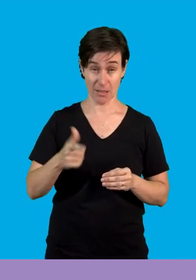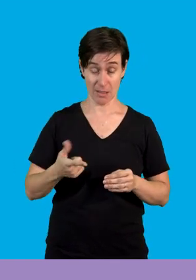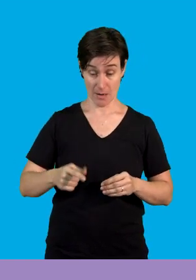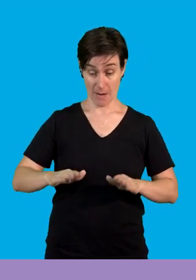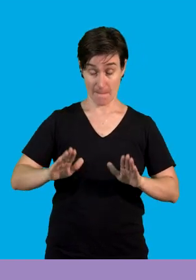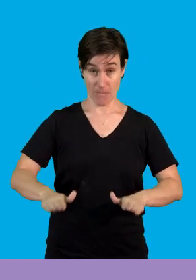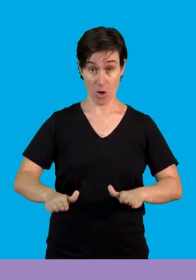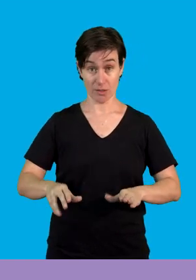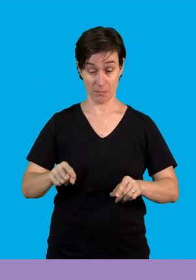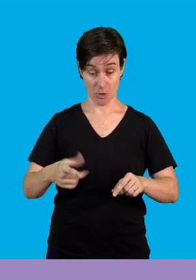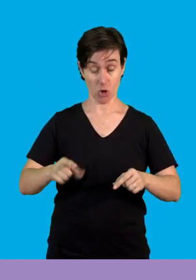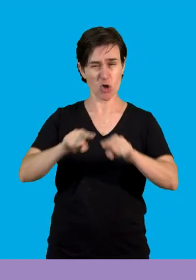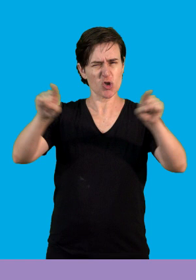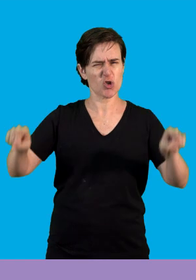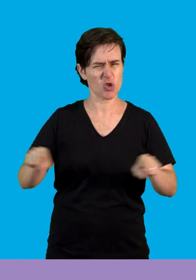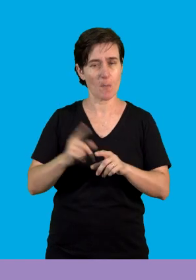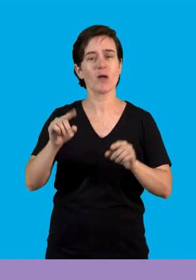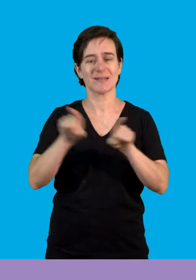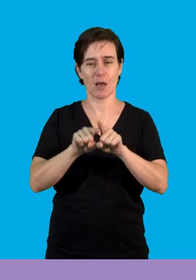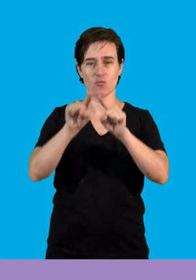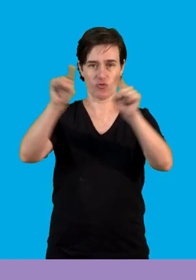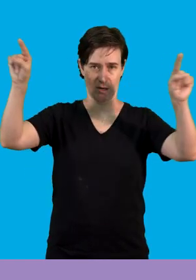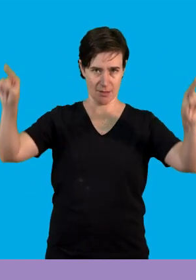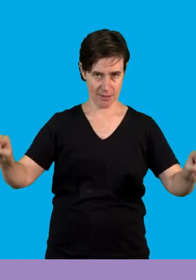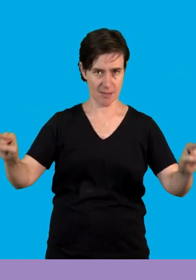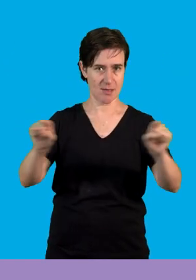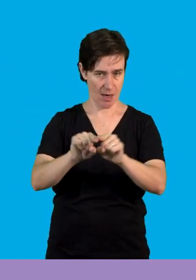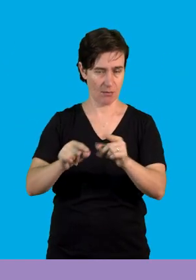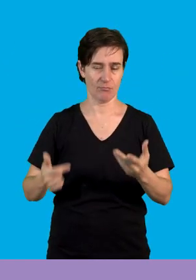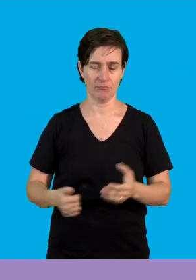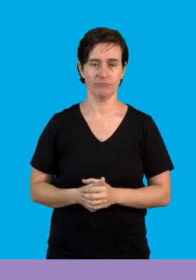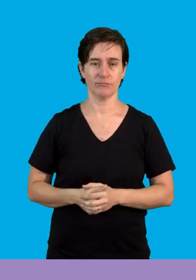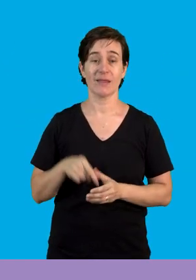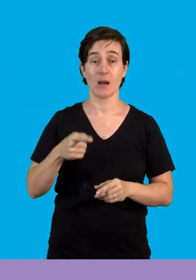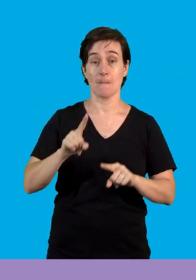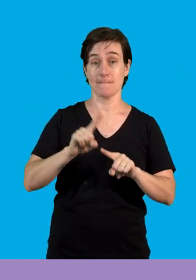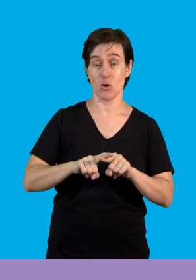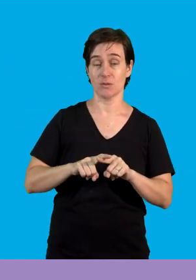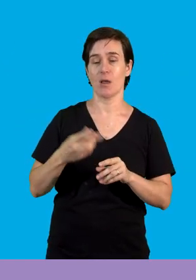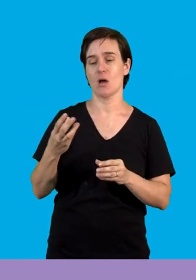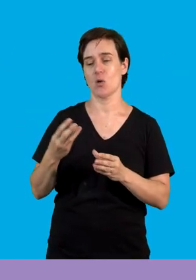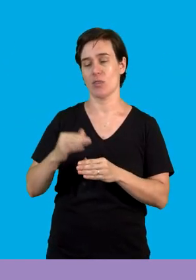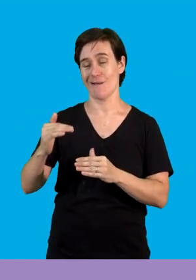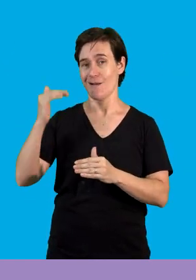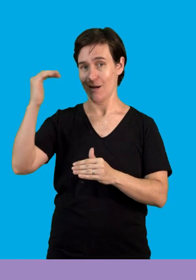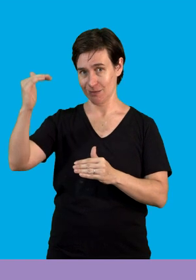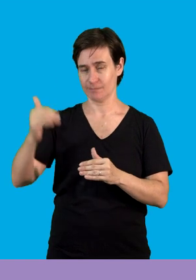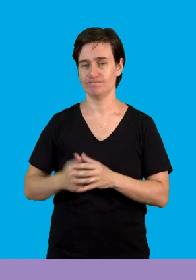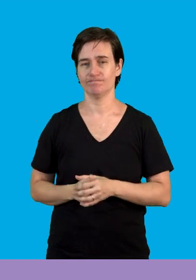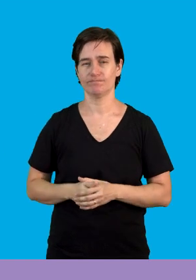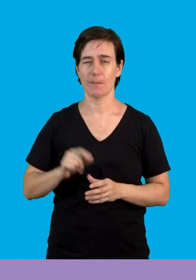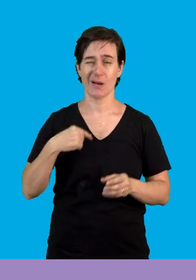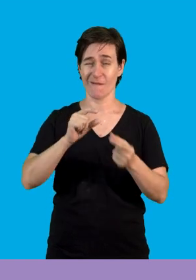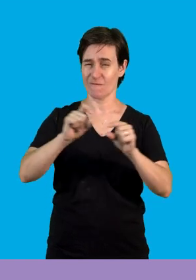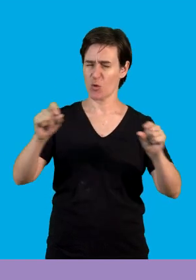base is the shape of a rectangle. And then we are going to multiply that with the height. So that means that our